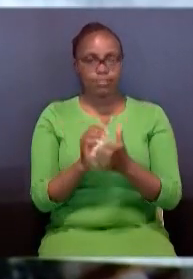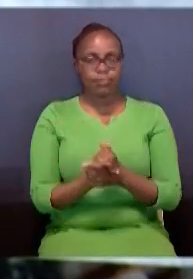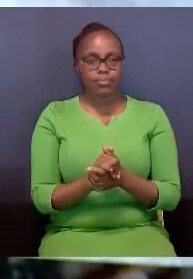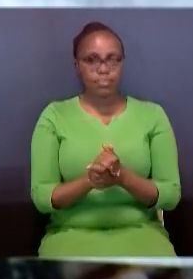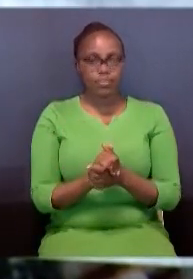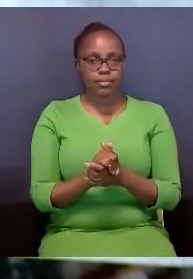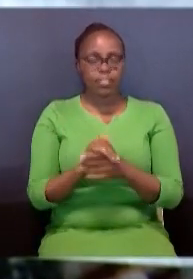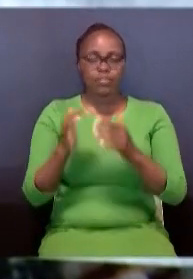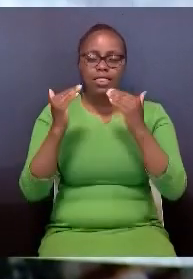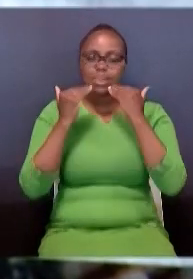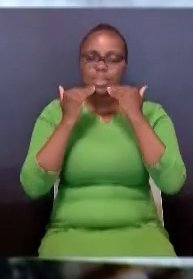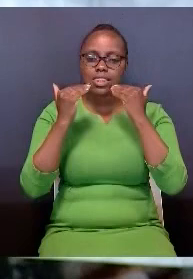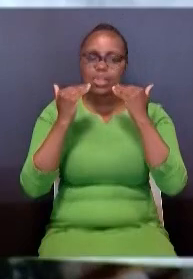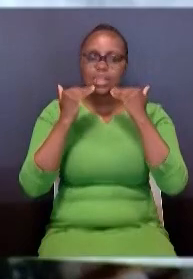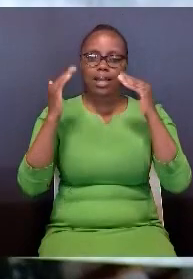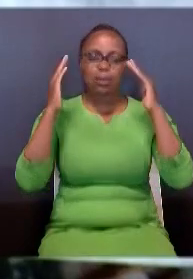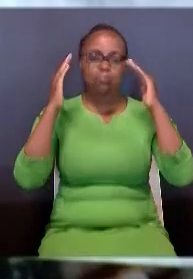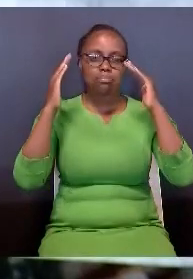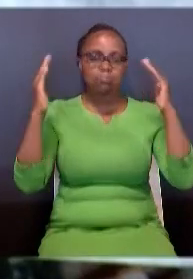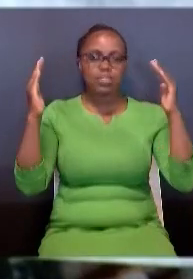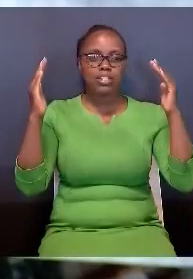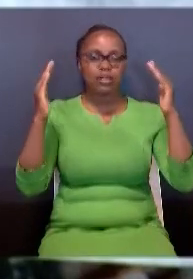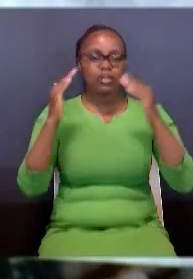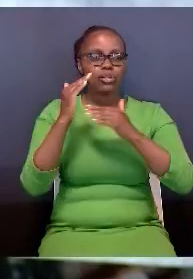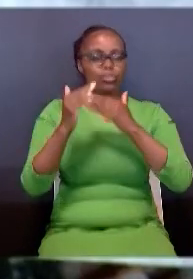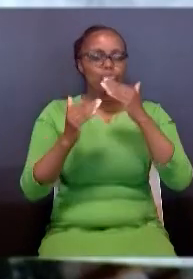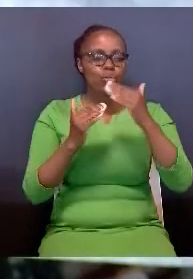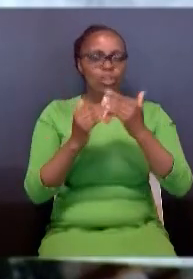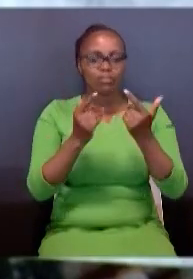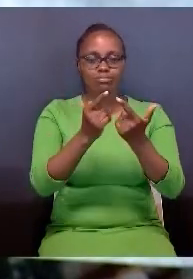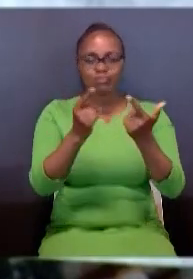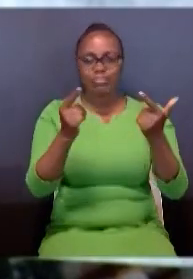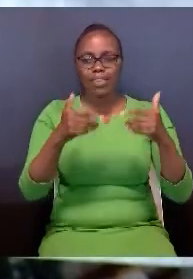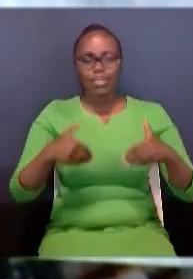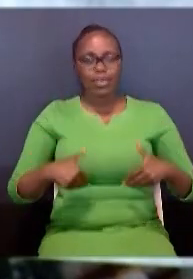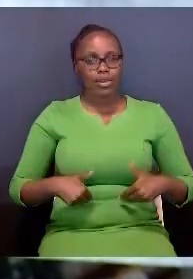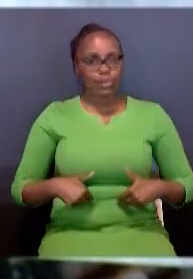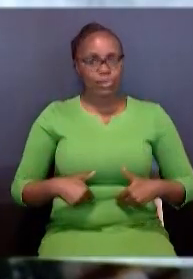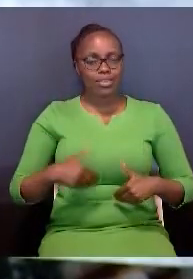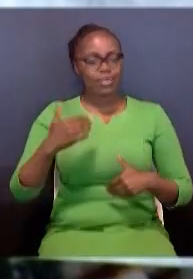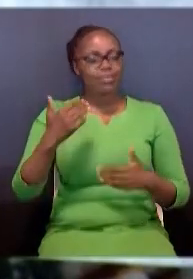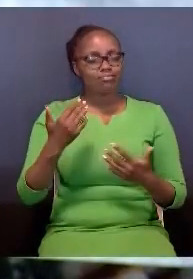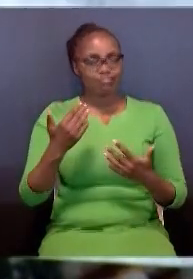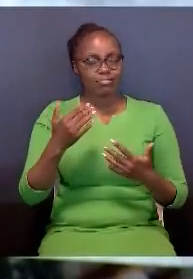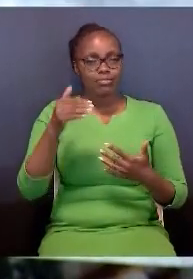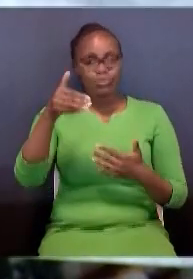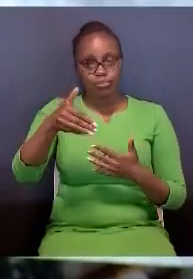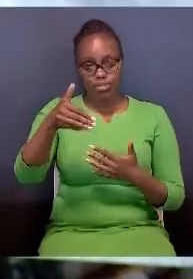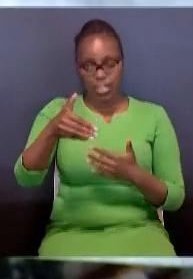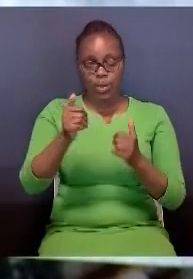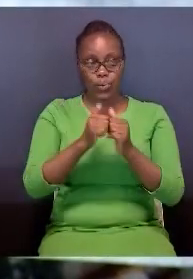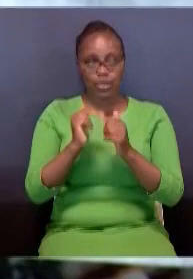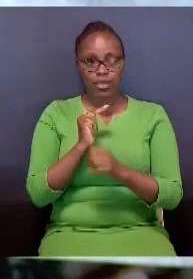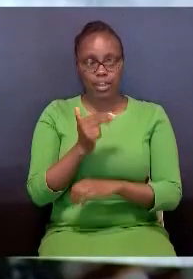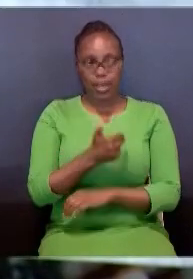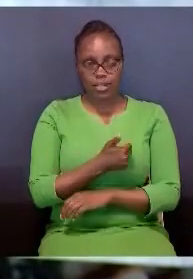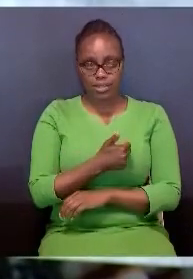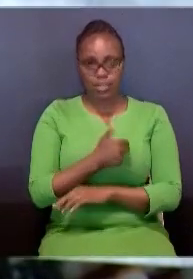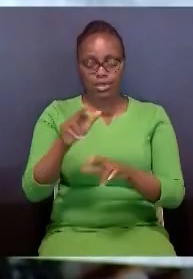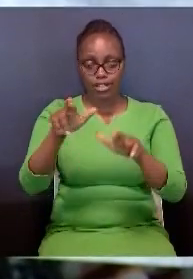A big thank you goes to every young person in this room.